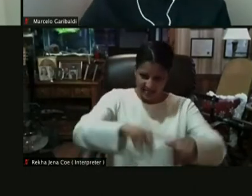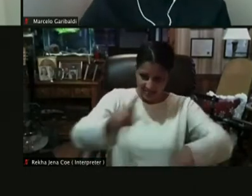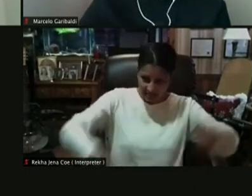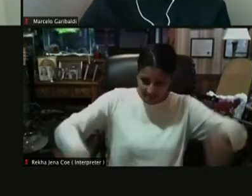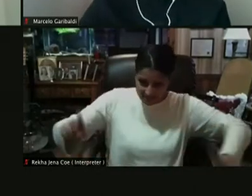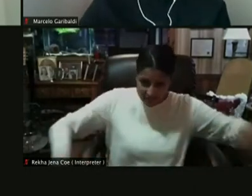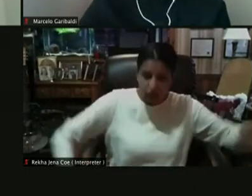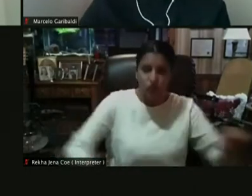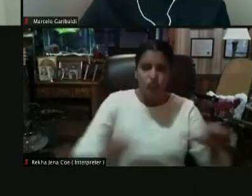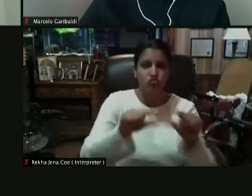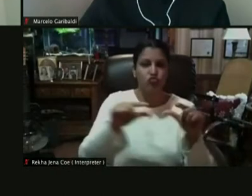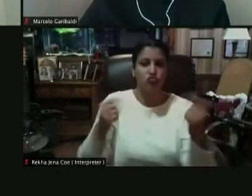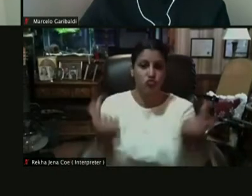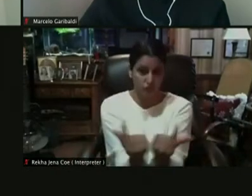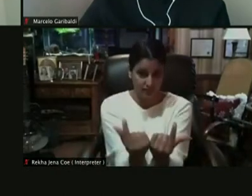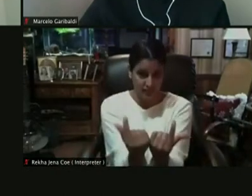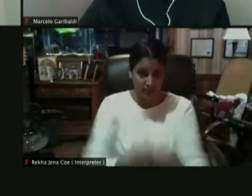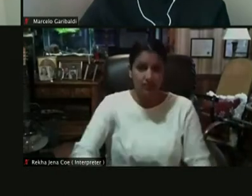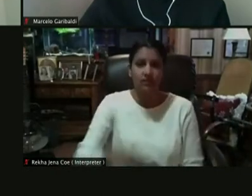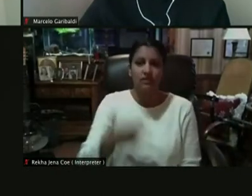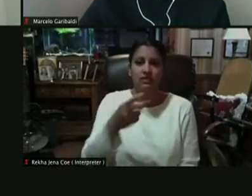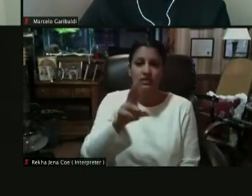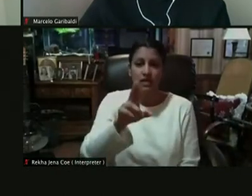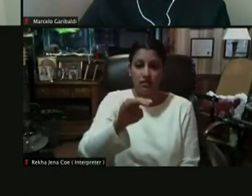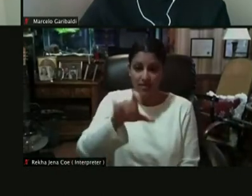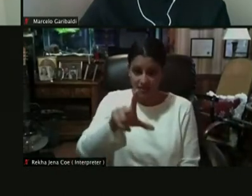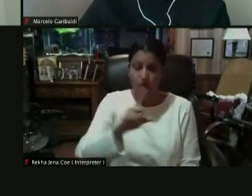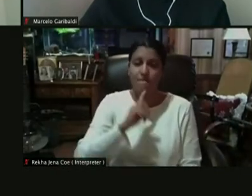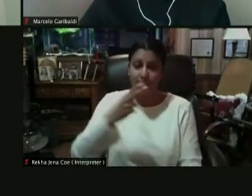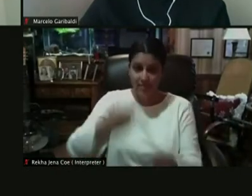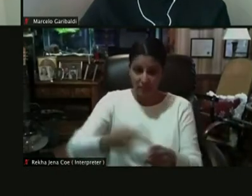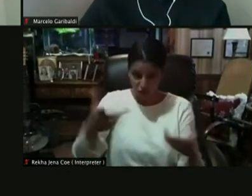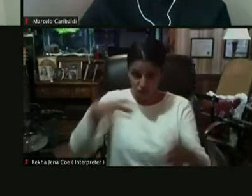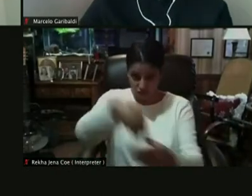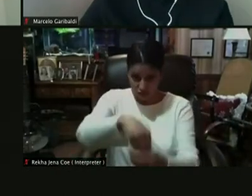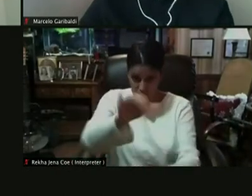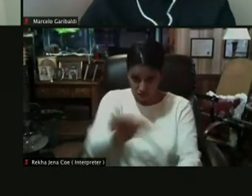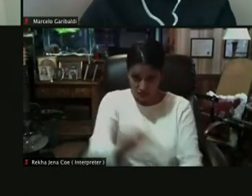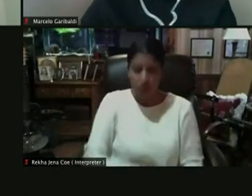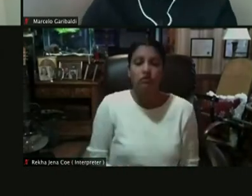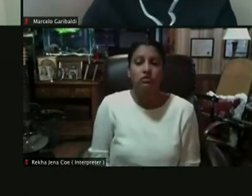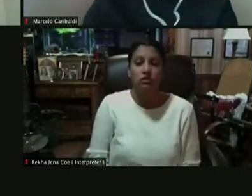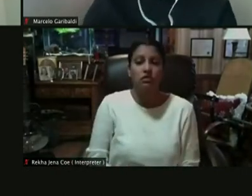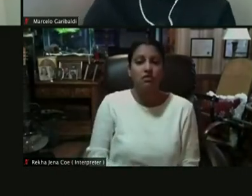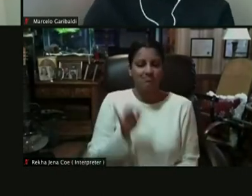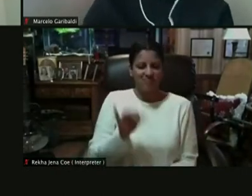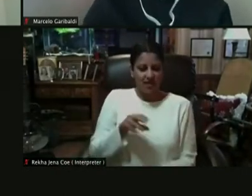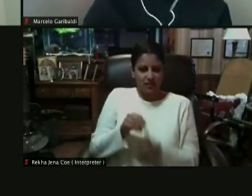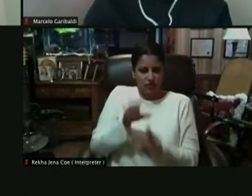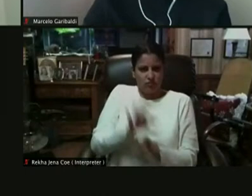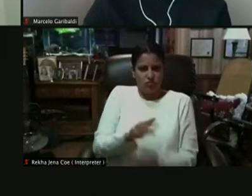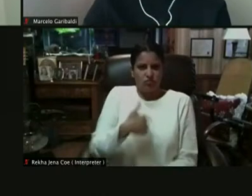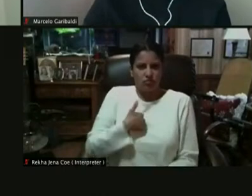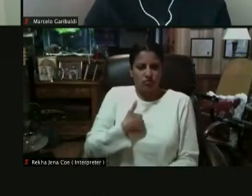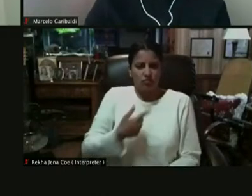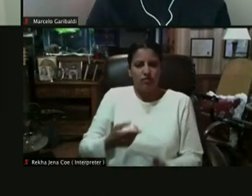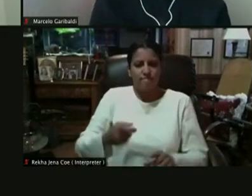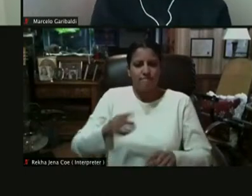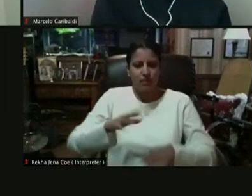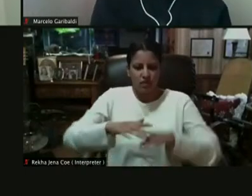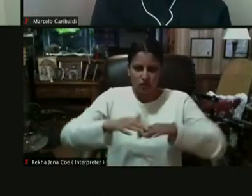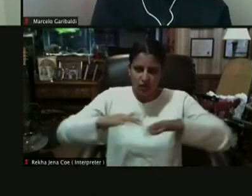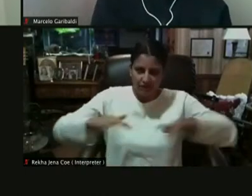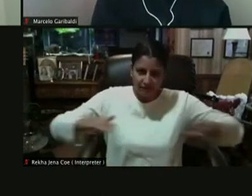Maisal mentioned her involvement in that where she is. But what it did was it exposed me to people from all different